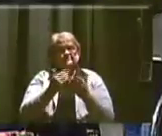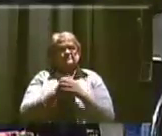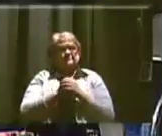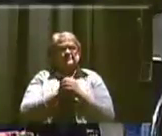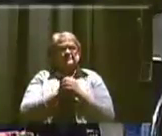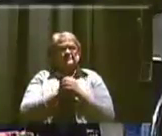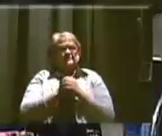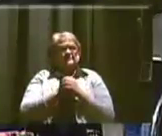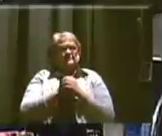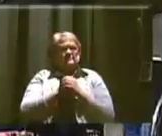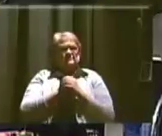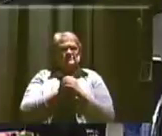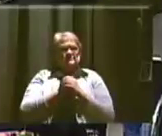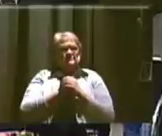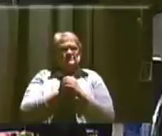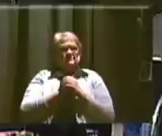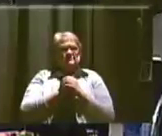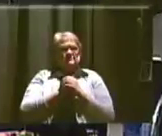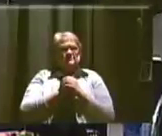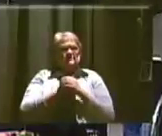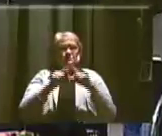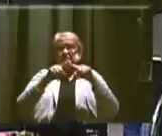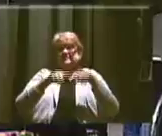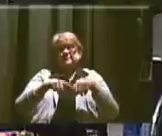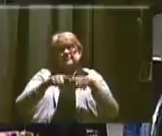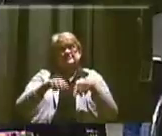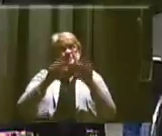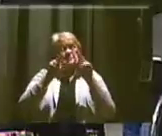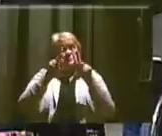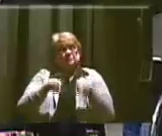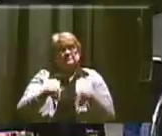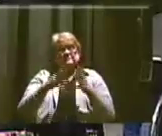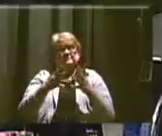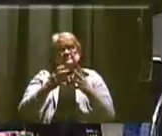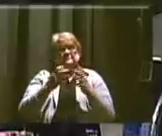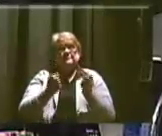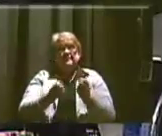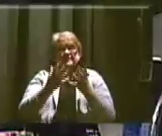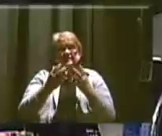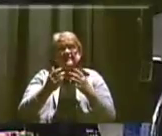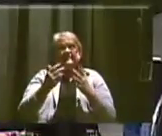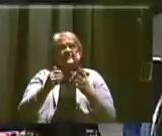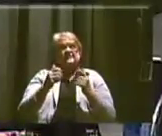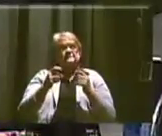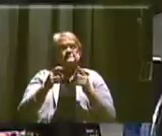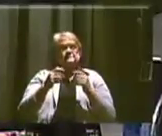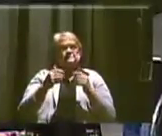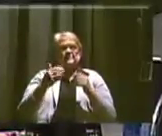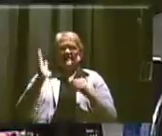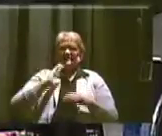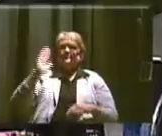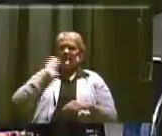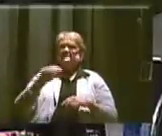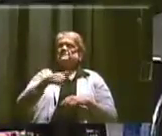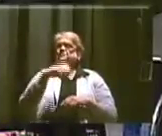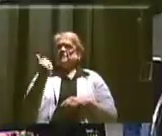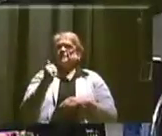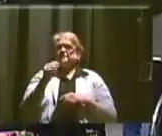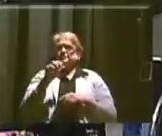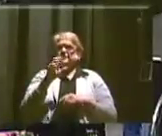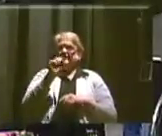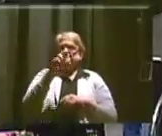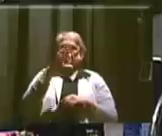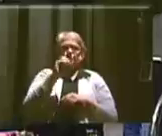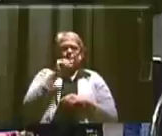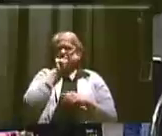received is that it all depends on the person, a lot of it. There had been somebody, you know, in the past that wasn't a